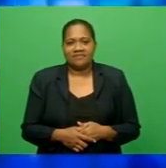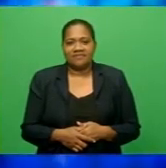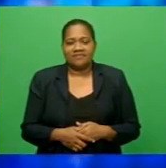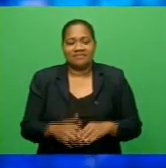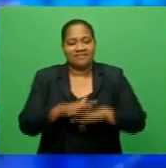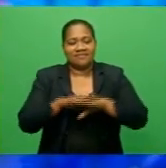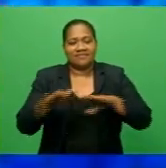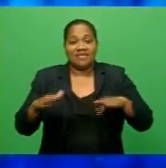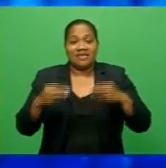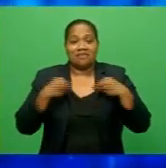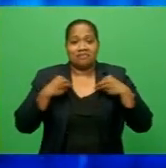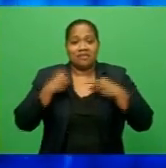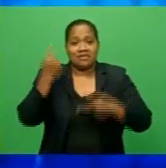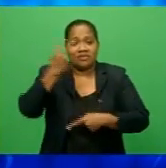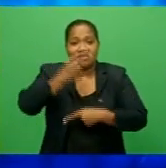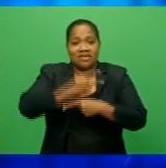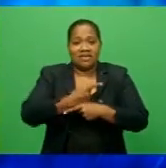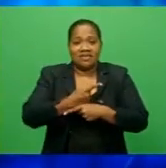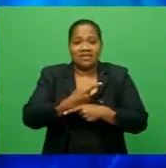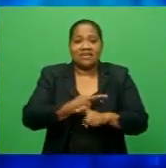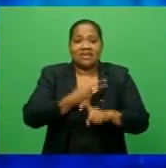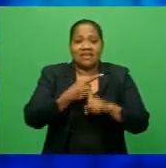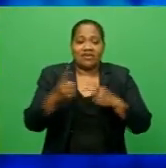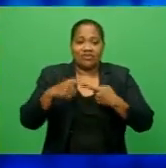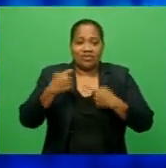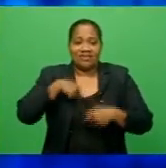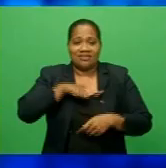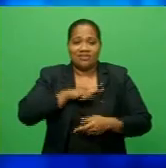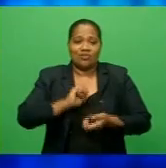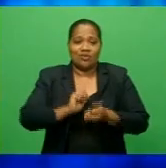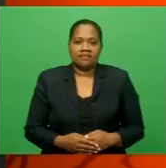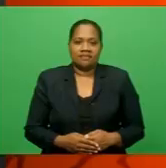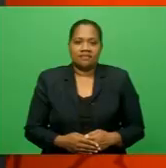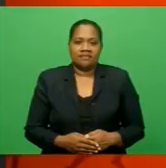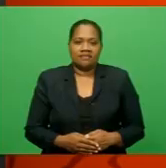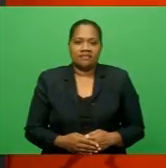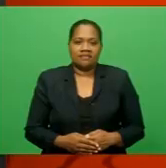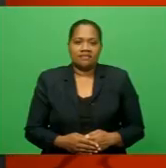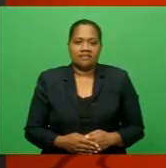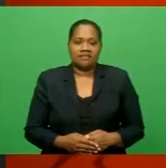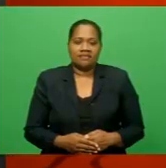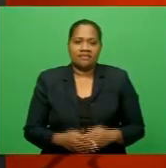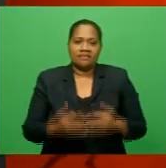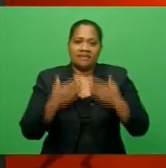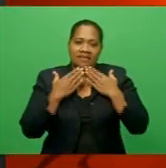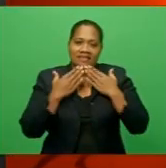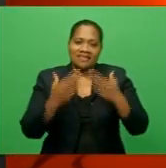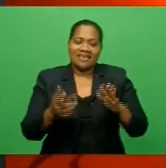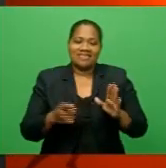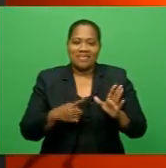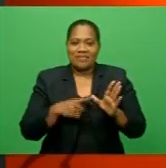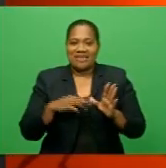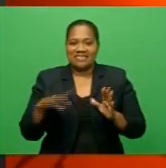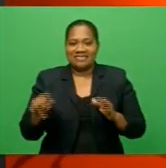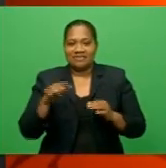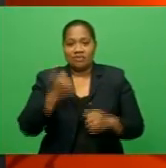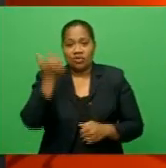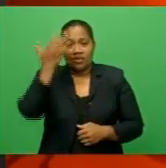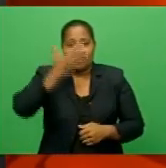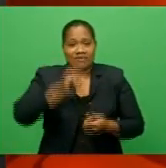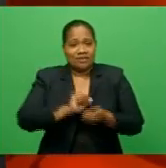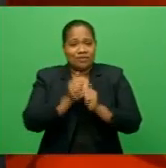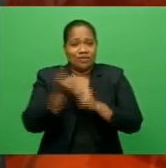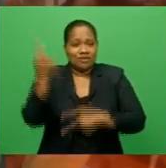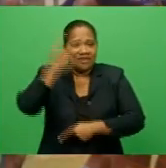That's all from Business Tonight. Kara joins us now with the latest from sports. Thanks, Apenisa. Good evening. And in